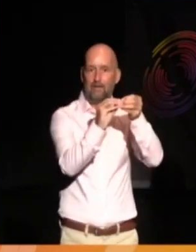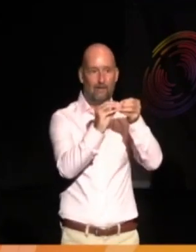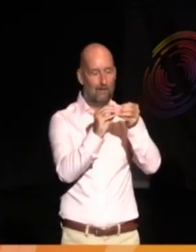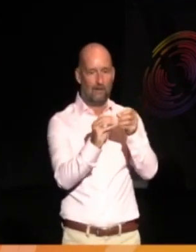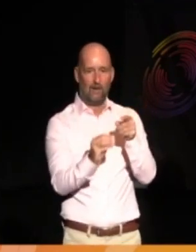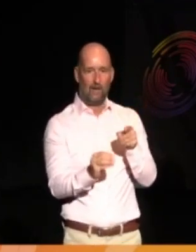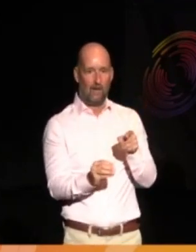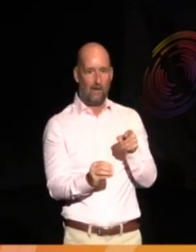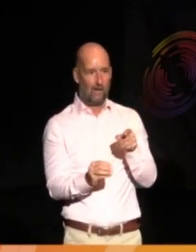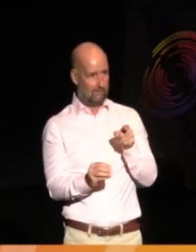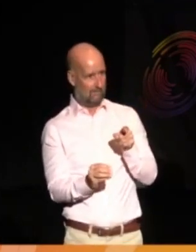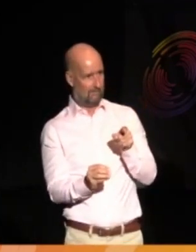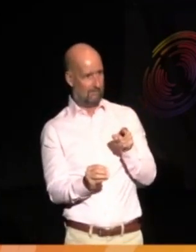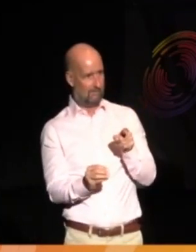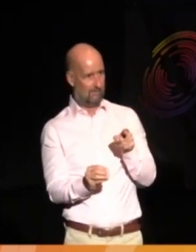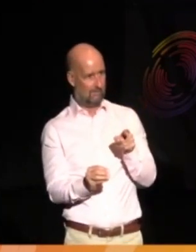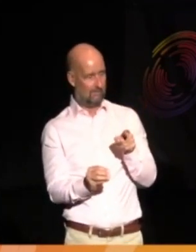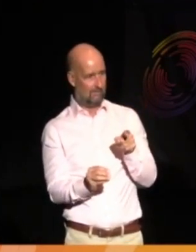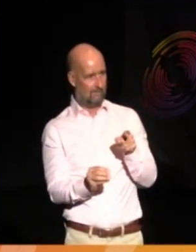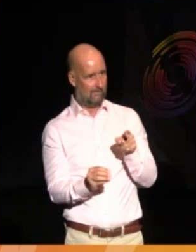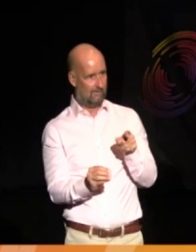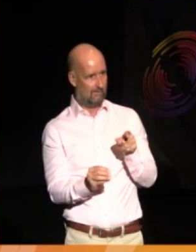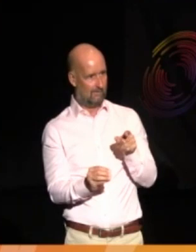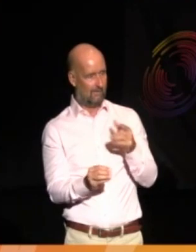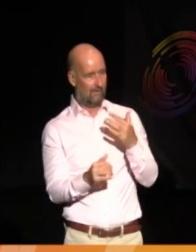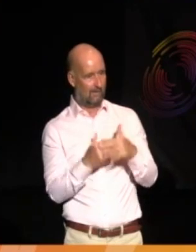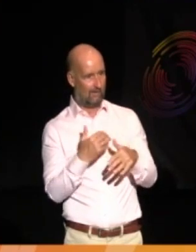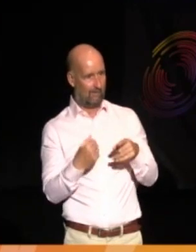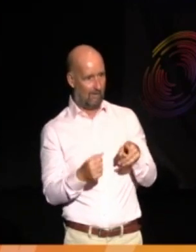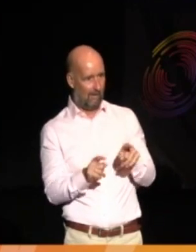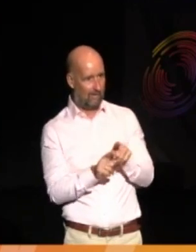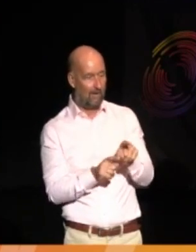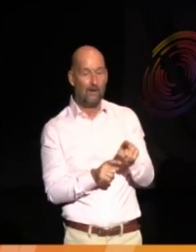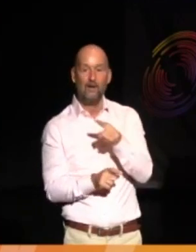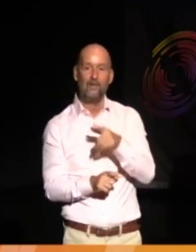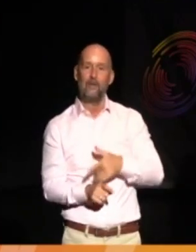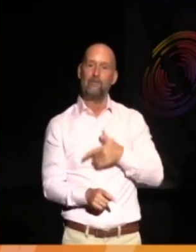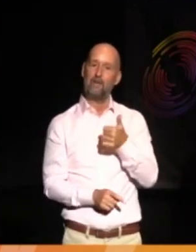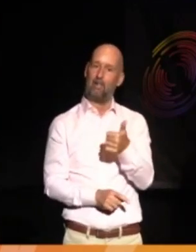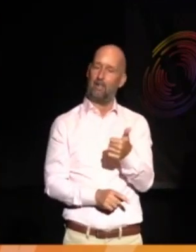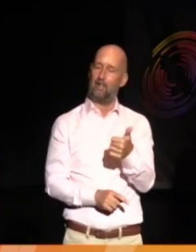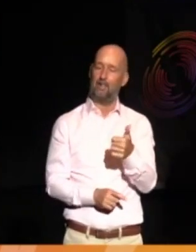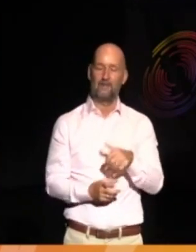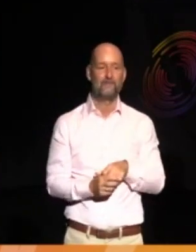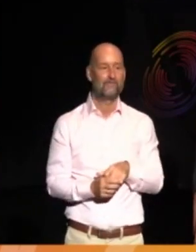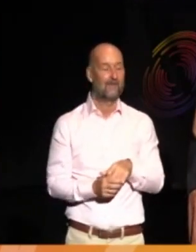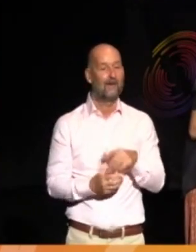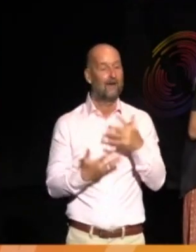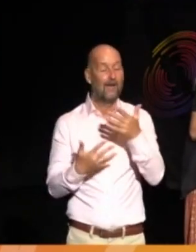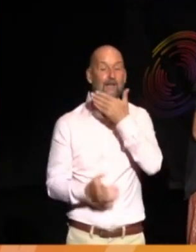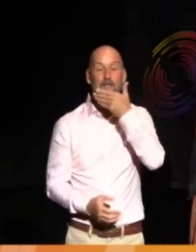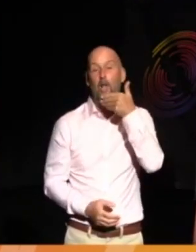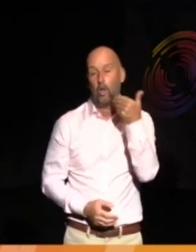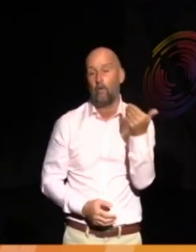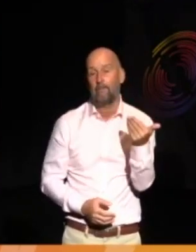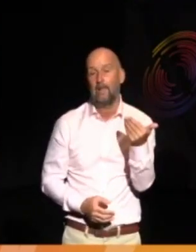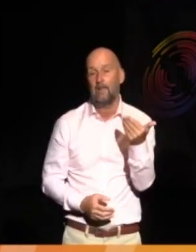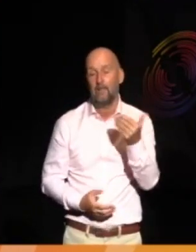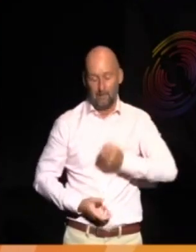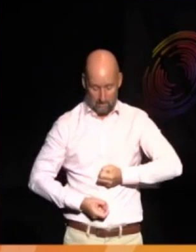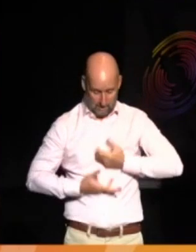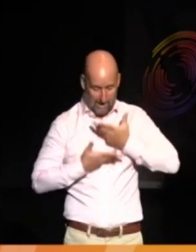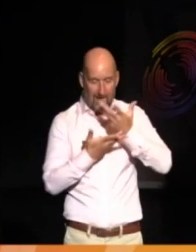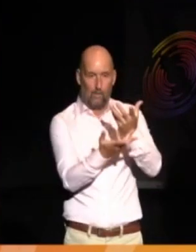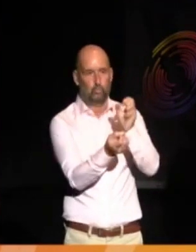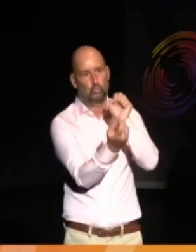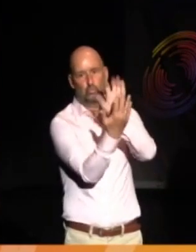I did that. You won't have done, but you'll make them feel that they did. It's really a lovely, lovely thing that you're doing, so thank you